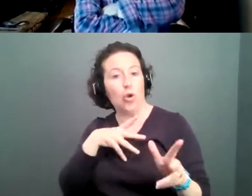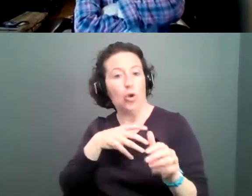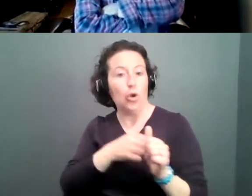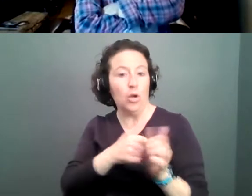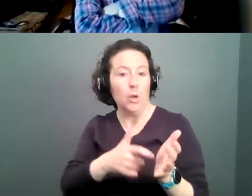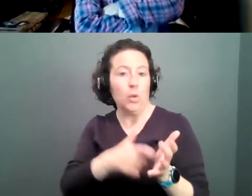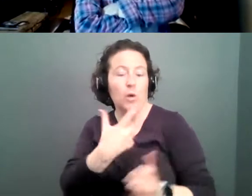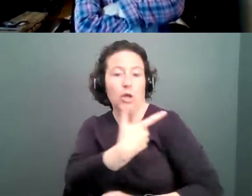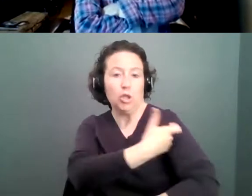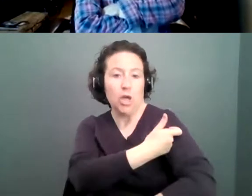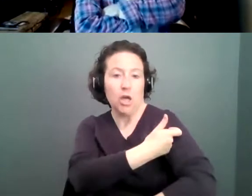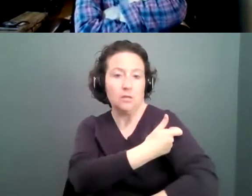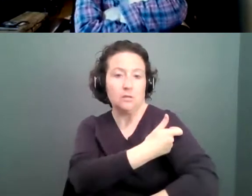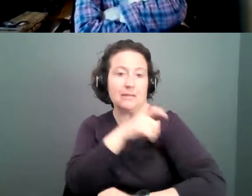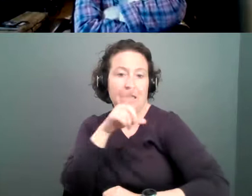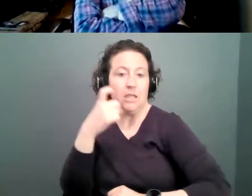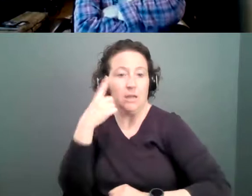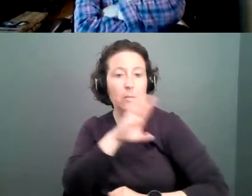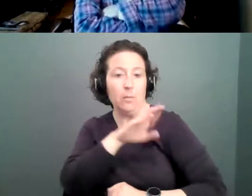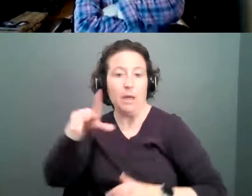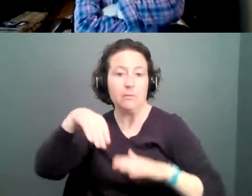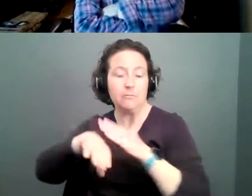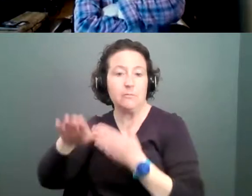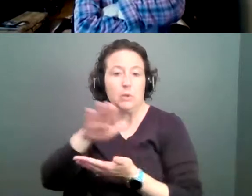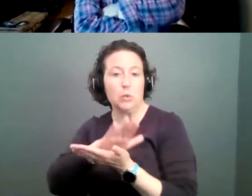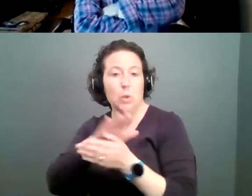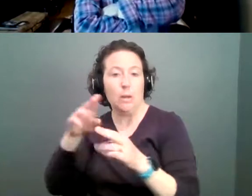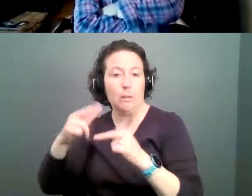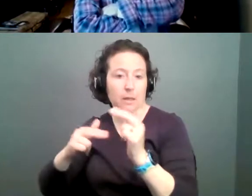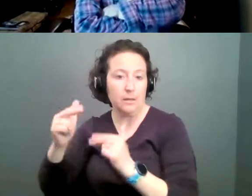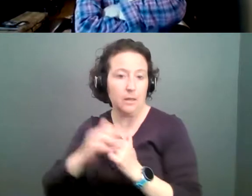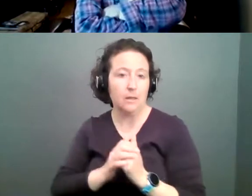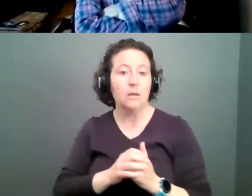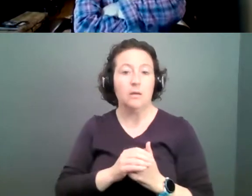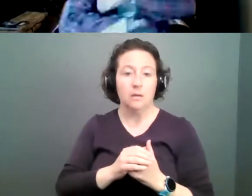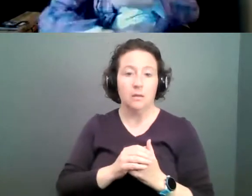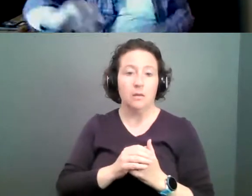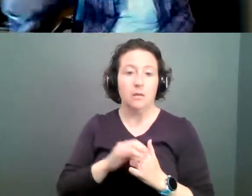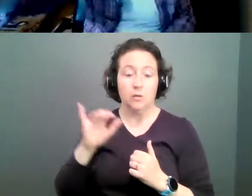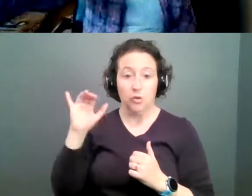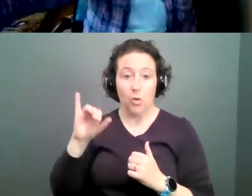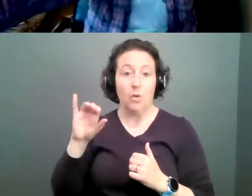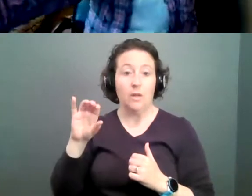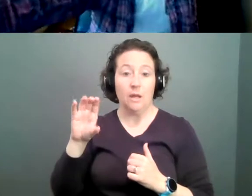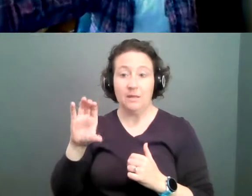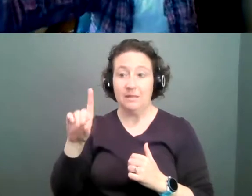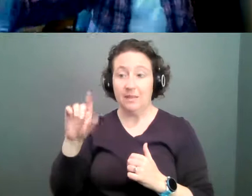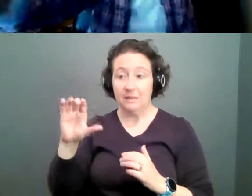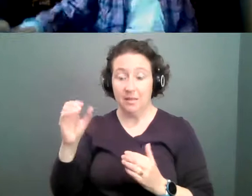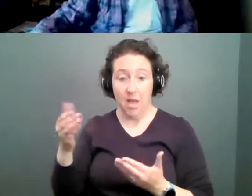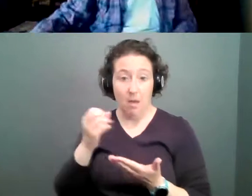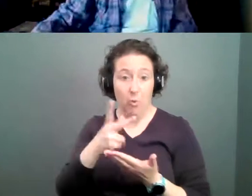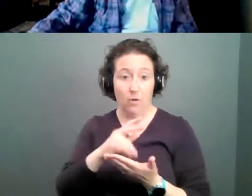required vaccines that they need to get back into school. So operationally, that was a big move by CDC that